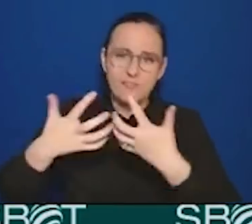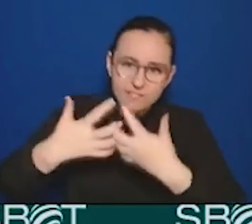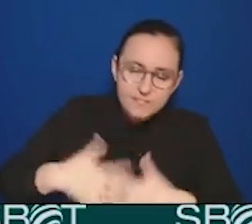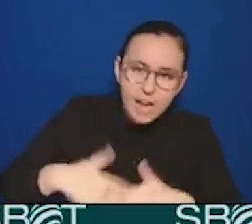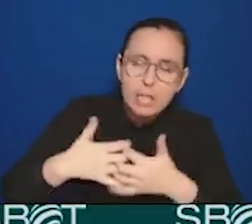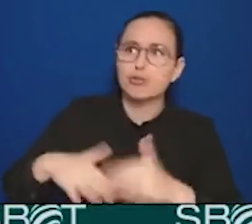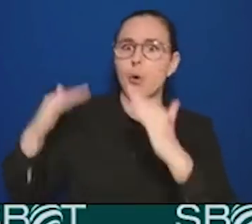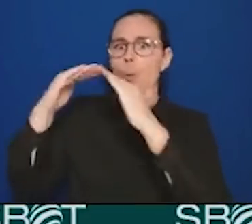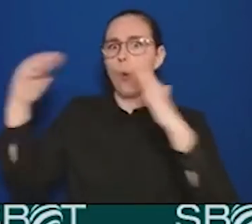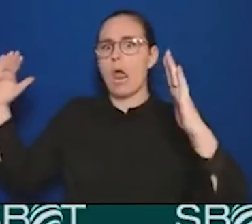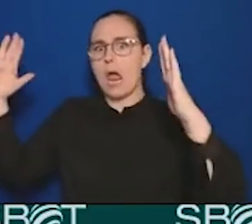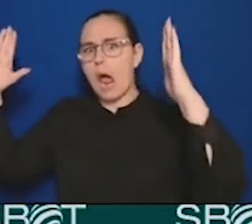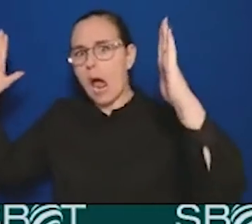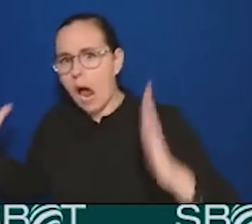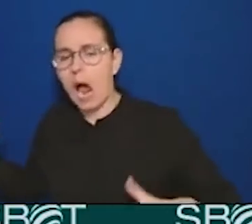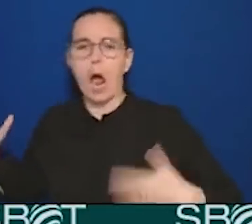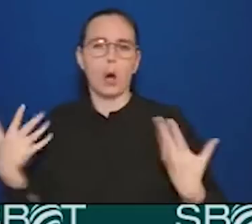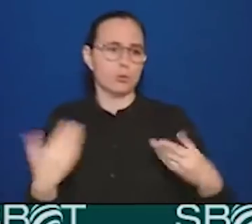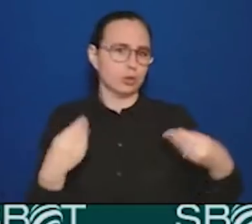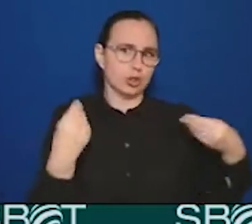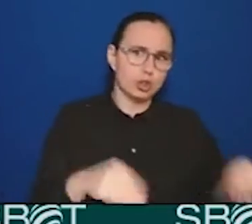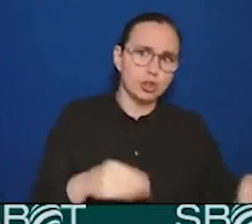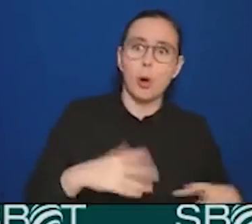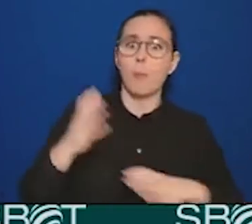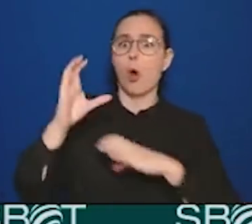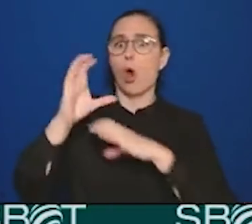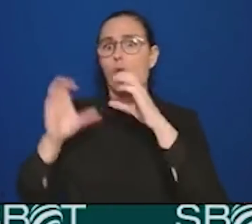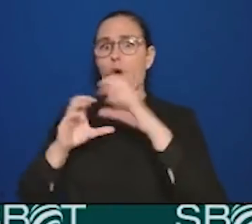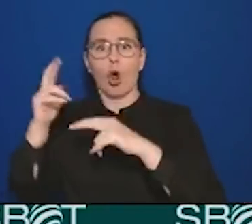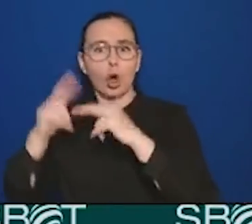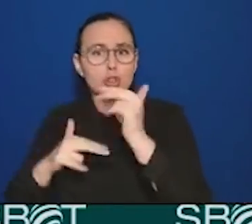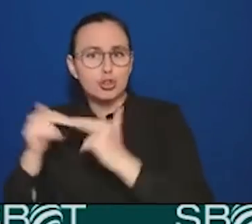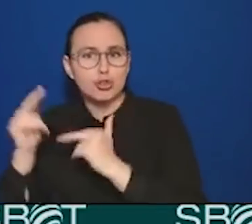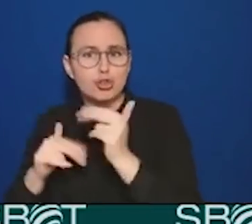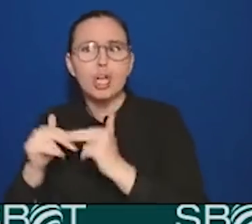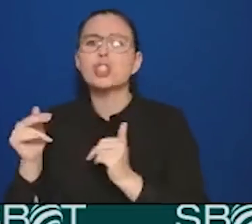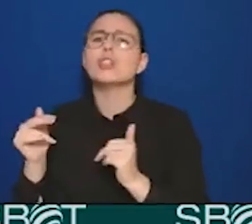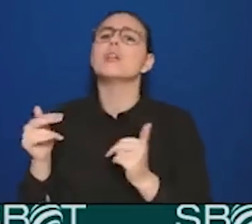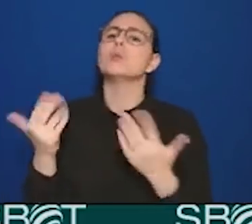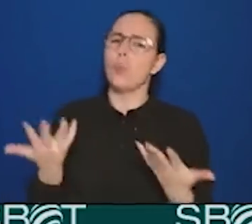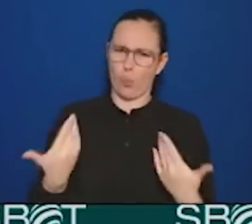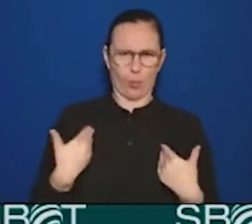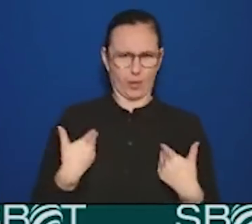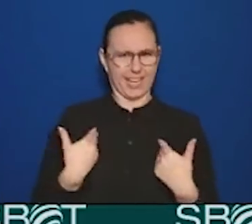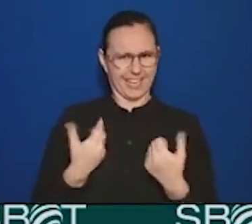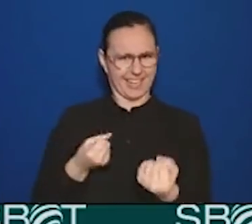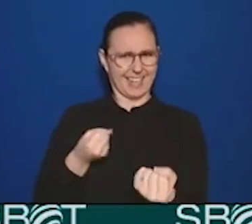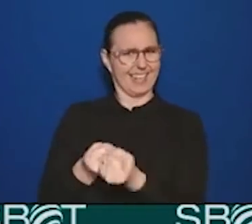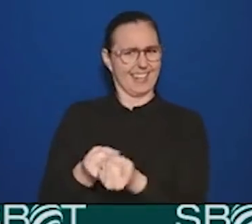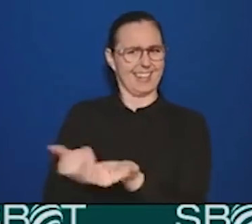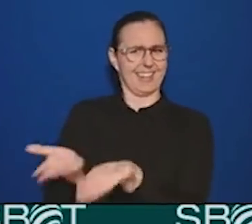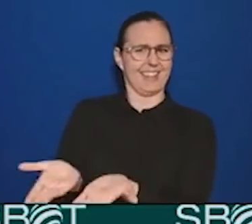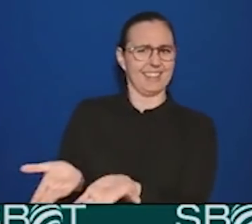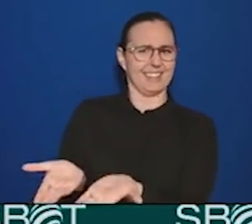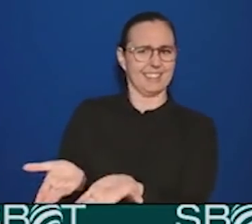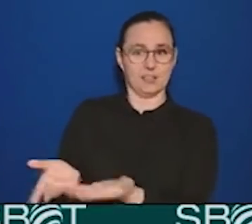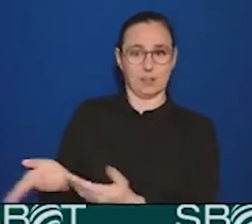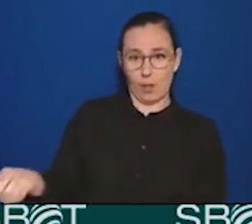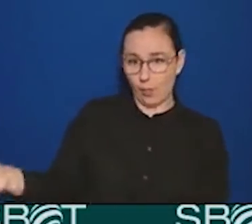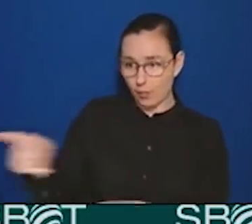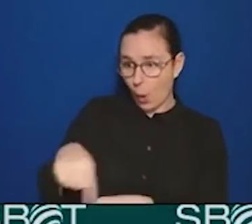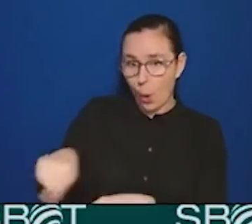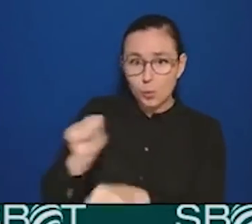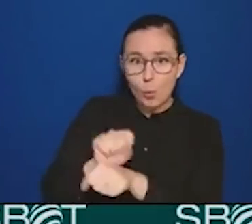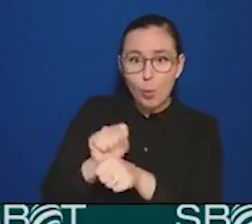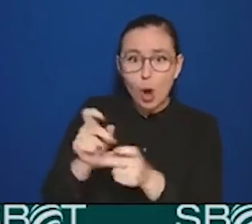that form the region's economic backbone. These workplaces can become sites for the mass spread